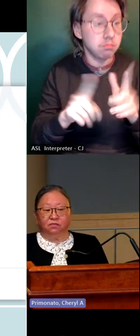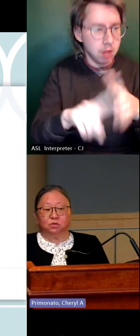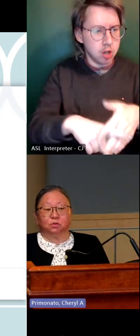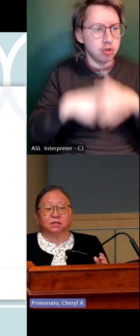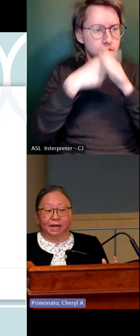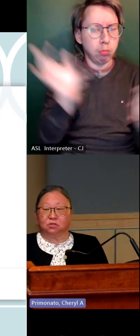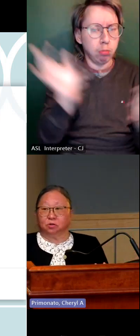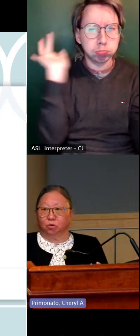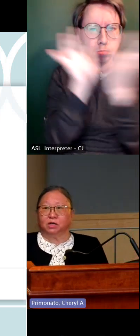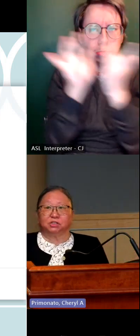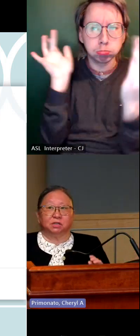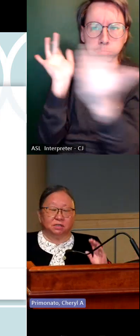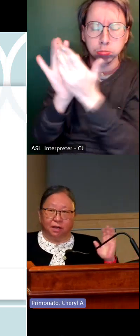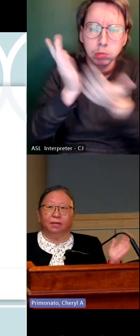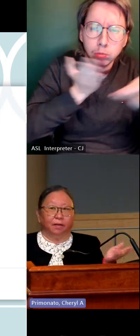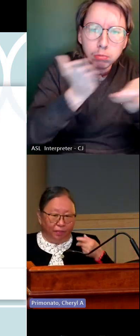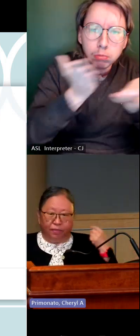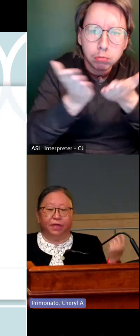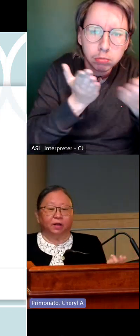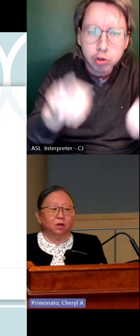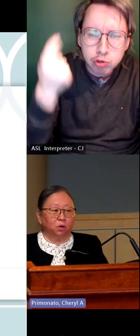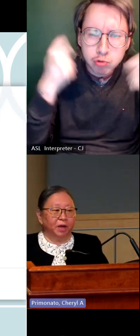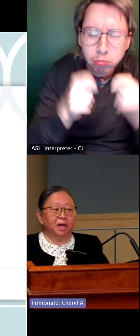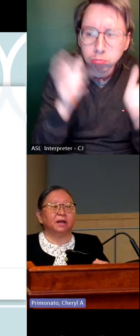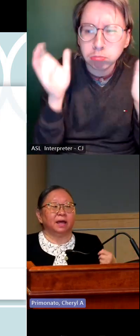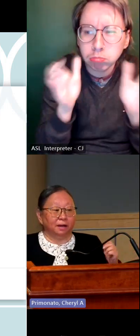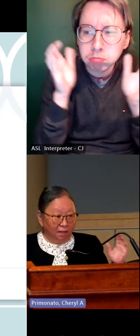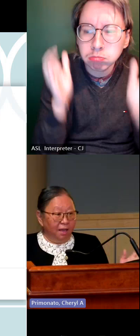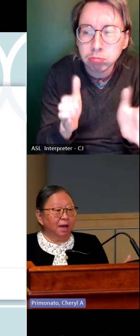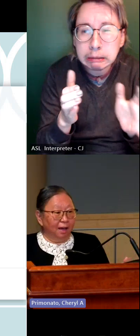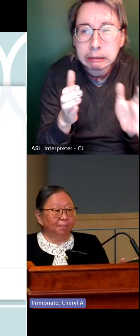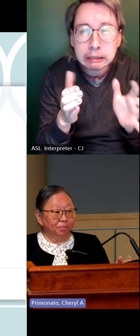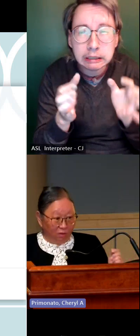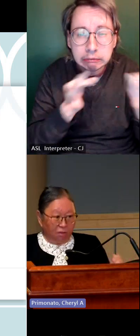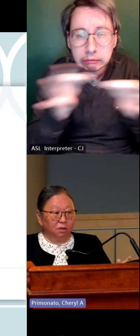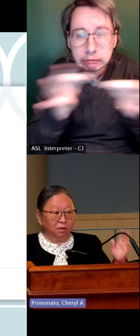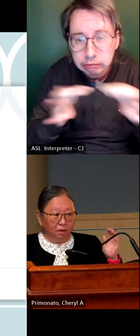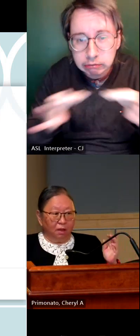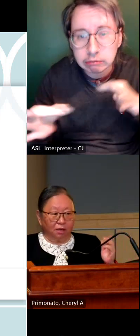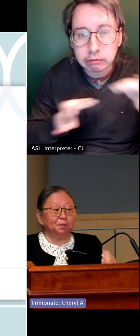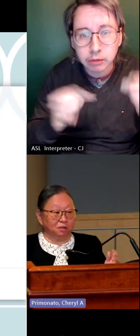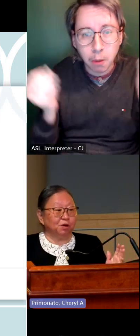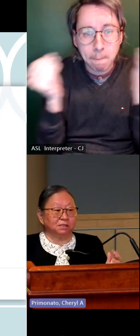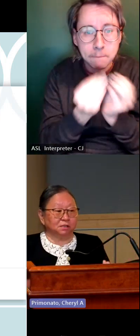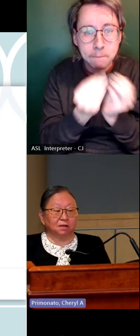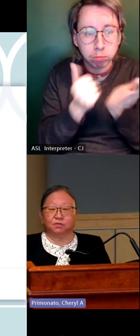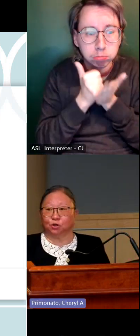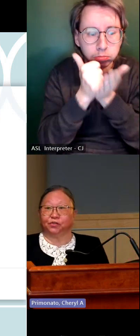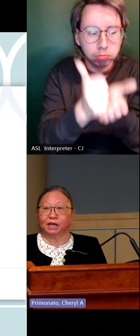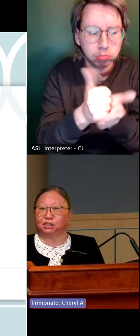with the individuals and answer their questions, they go ahead and complete the process of